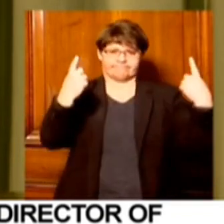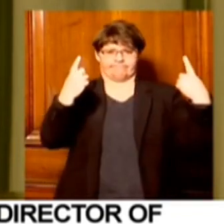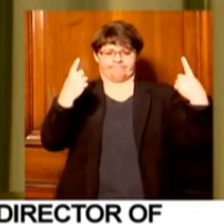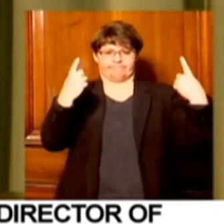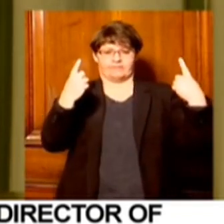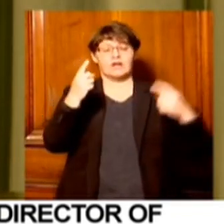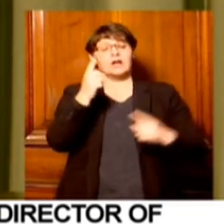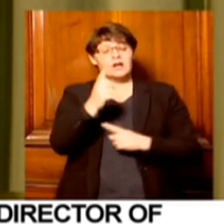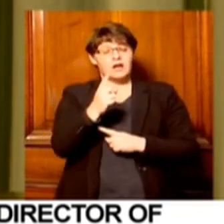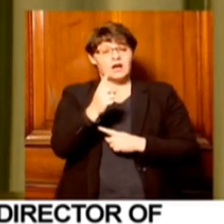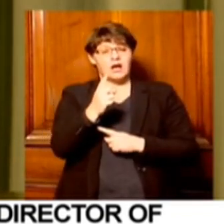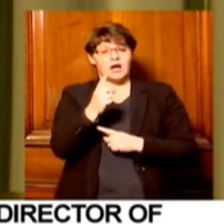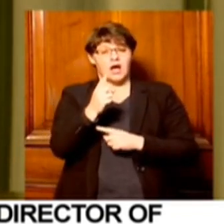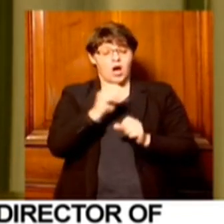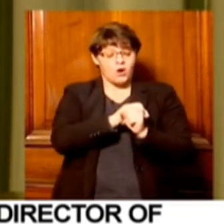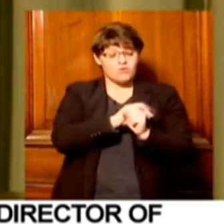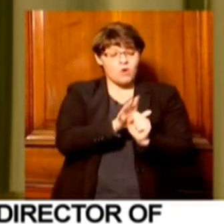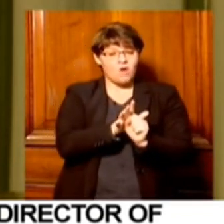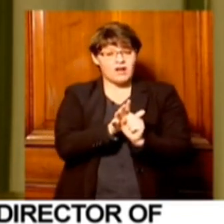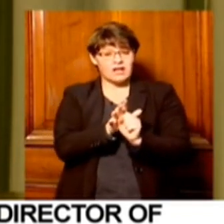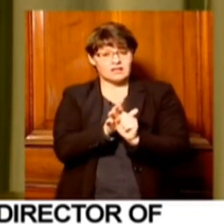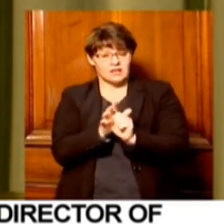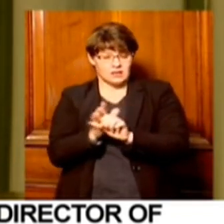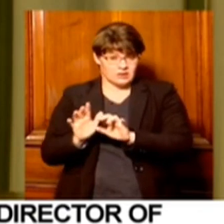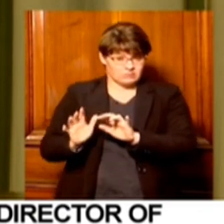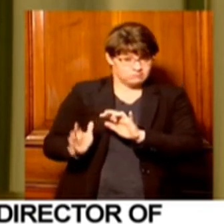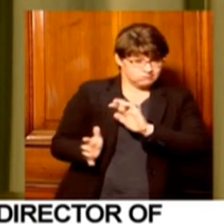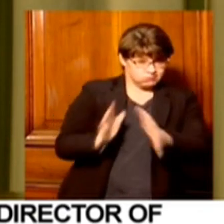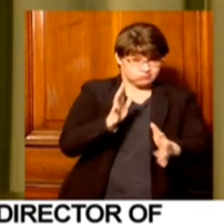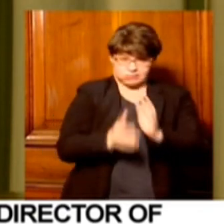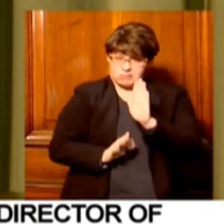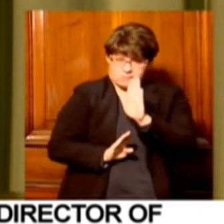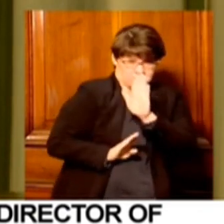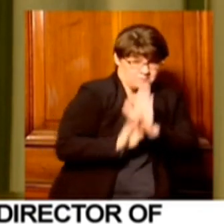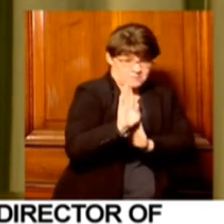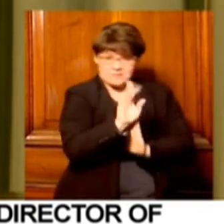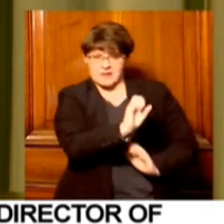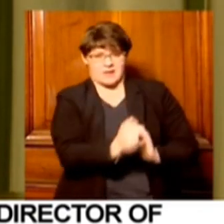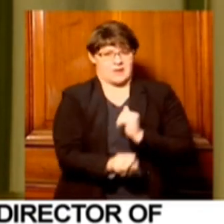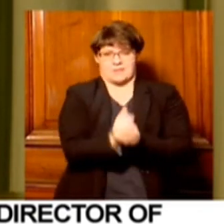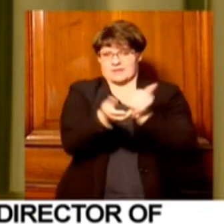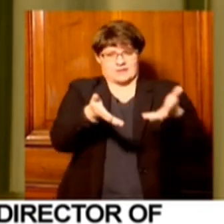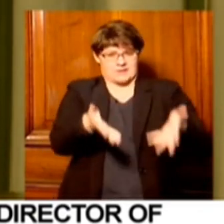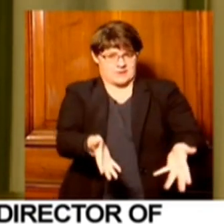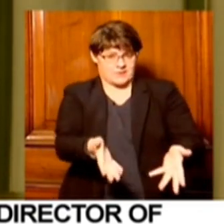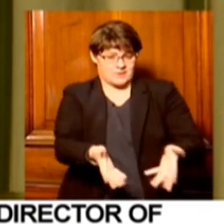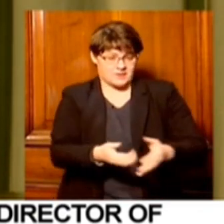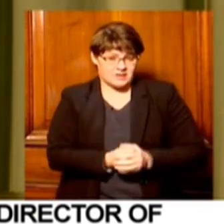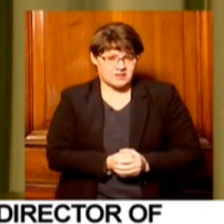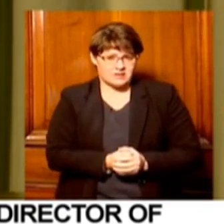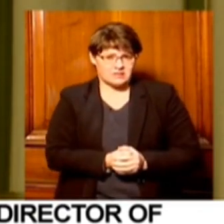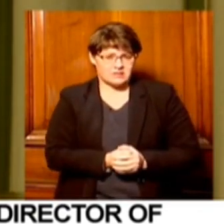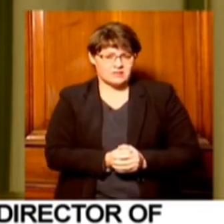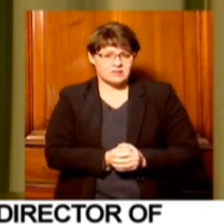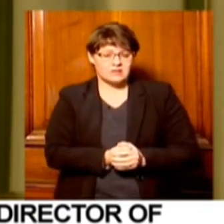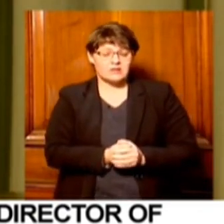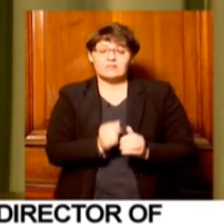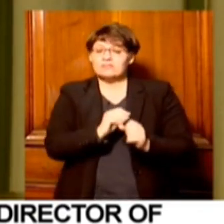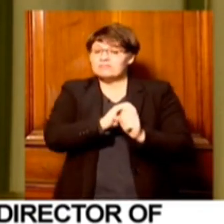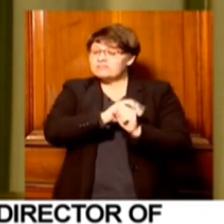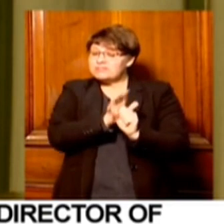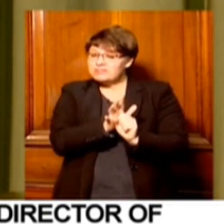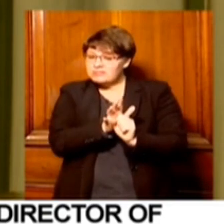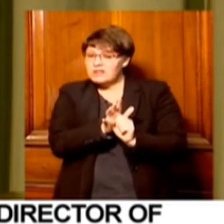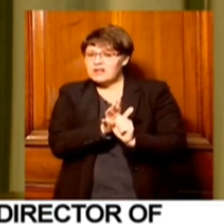the storm is upon us. Indeed, the devastation of the pandemic